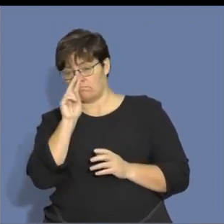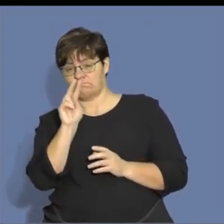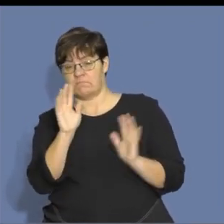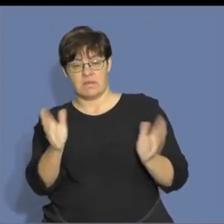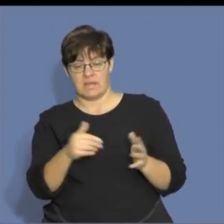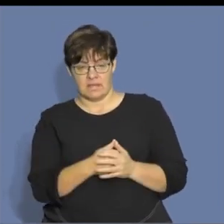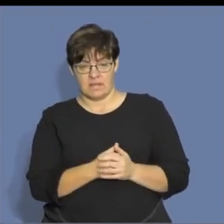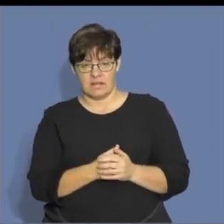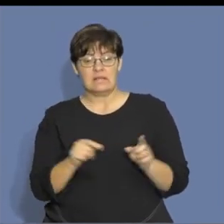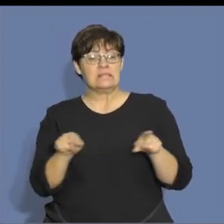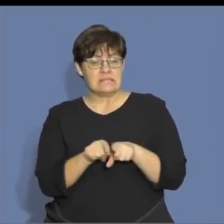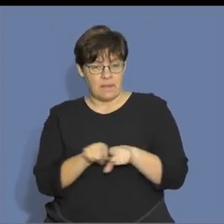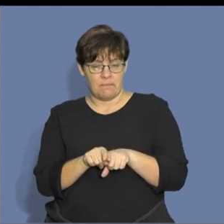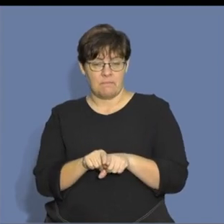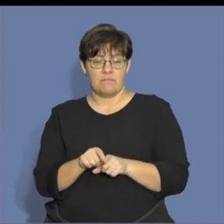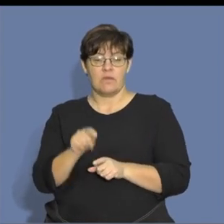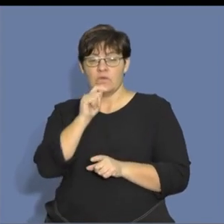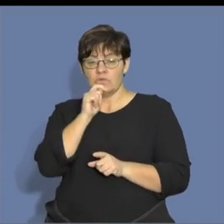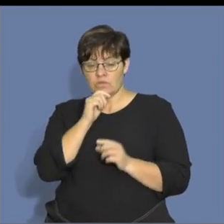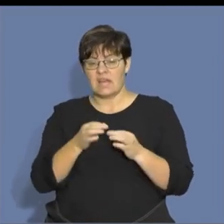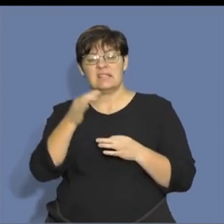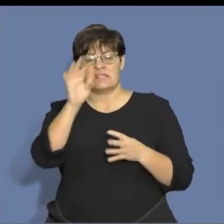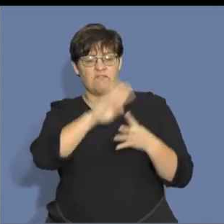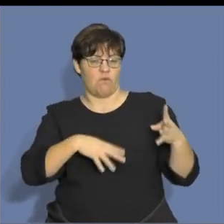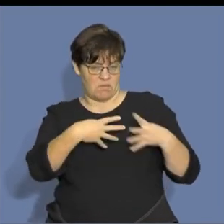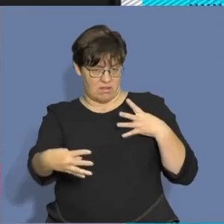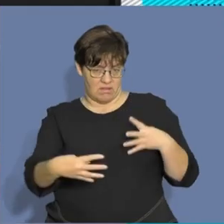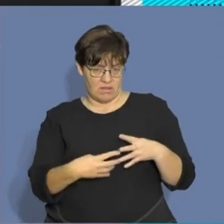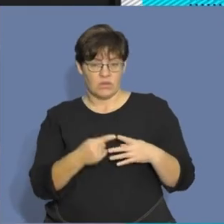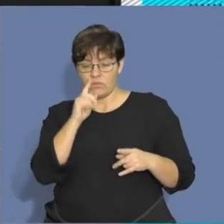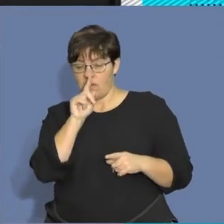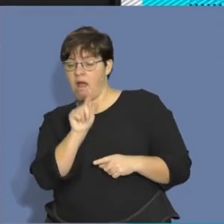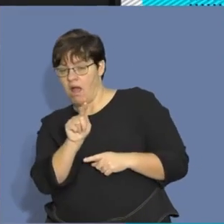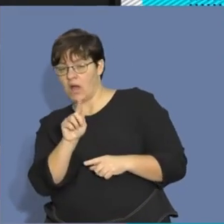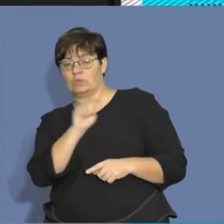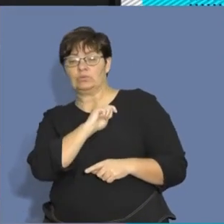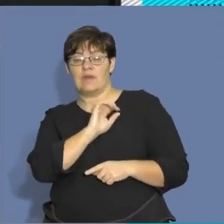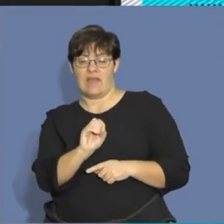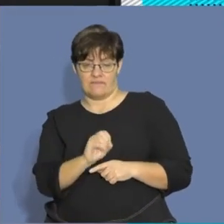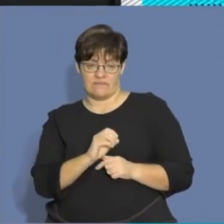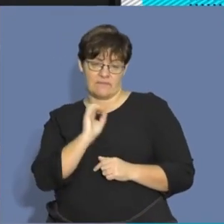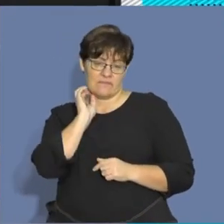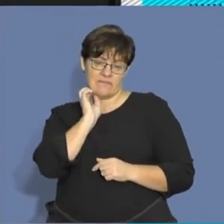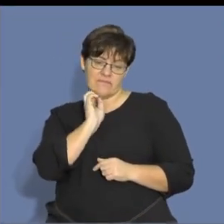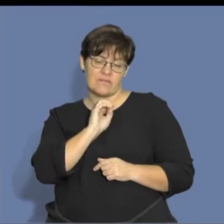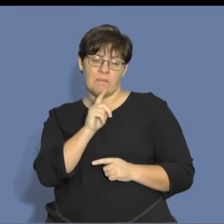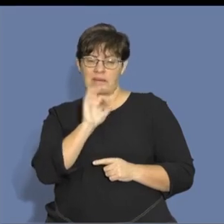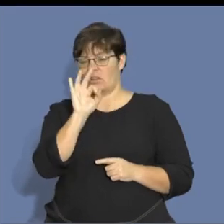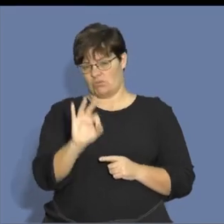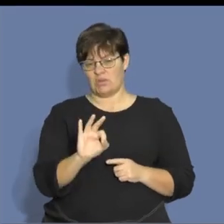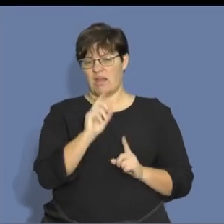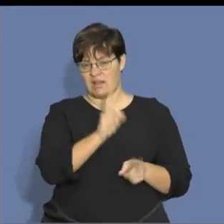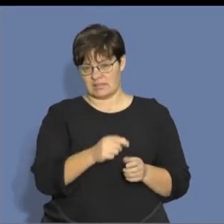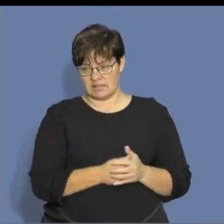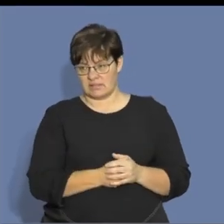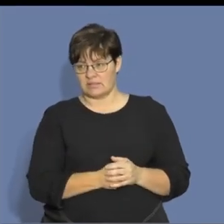I could have also gone and used the distance formula to calculate the distance to see what the actual distance was, but it ends up being 3,